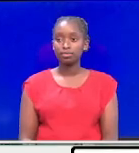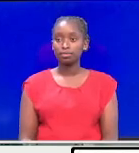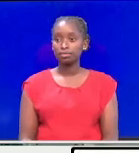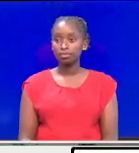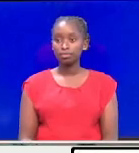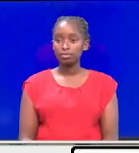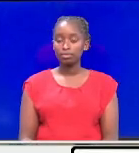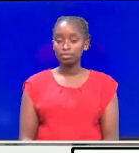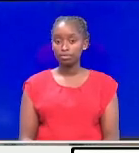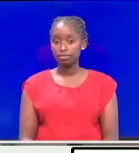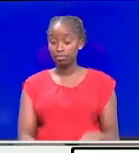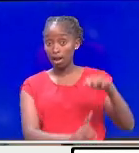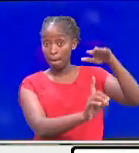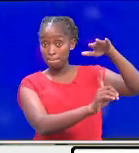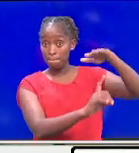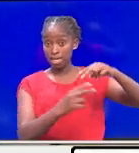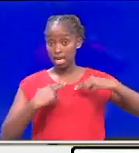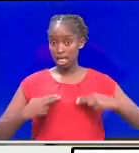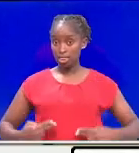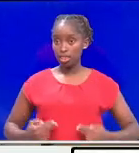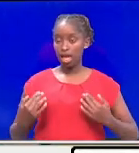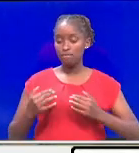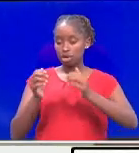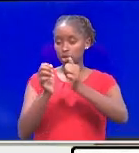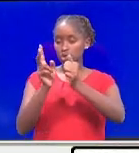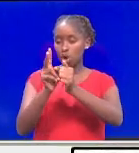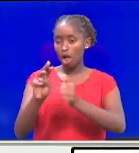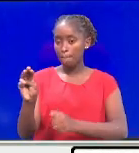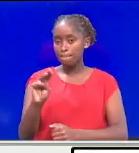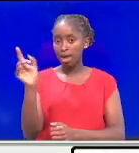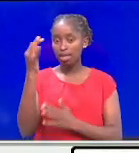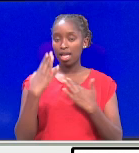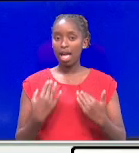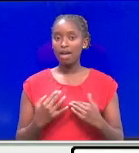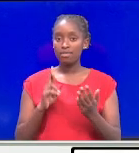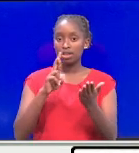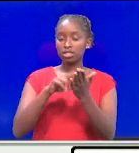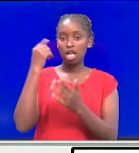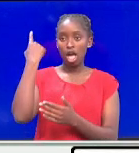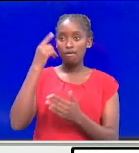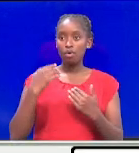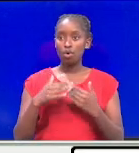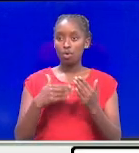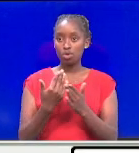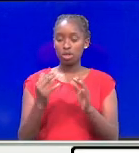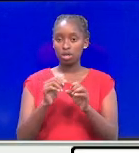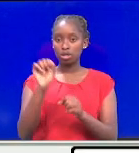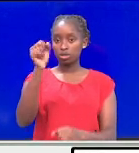According to the Ministry of Health, over 12 million Kenyans have registered to the Social Health Authority. The government further says